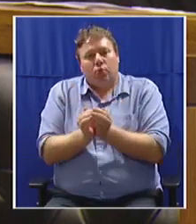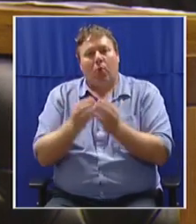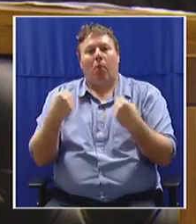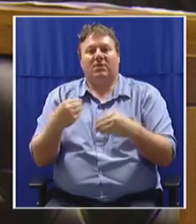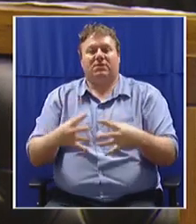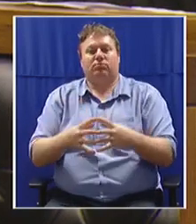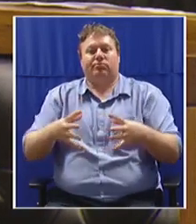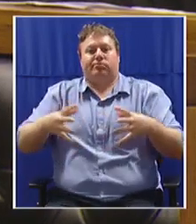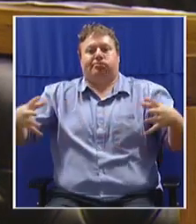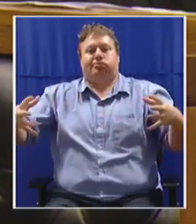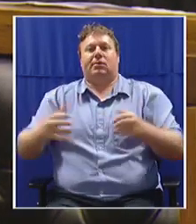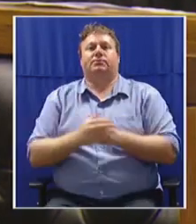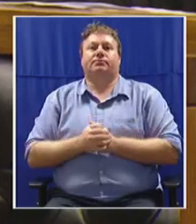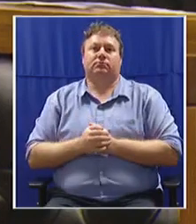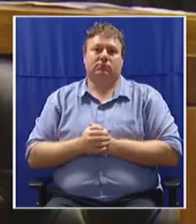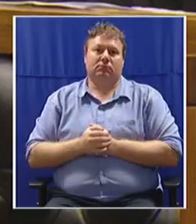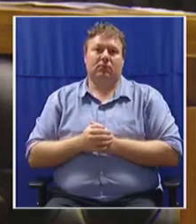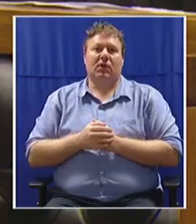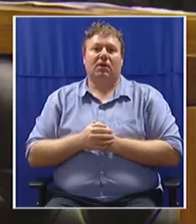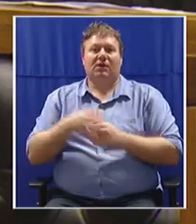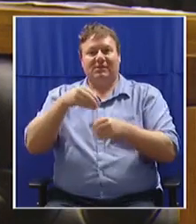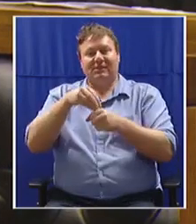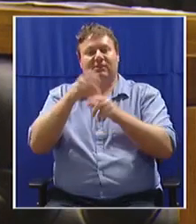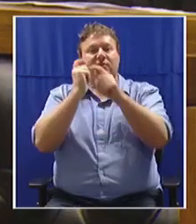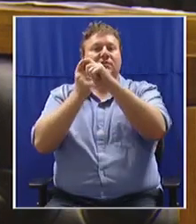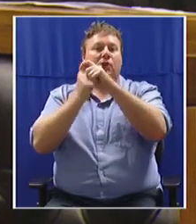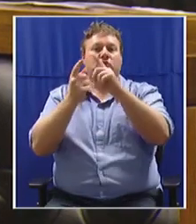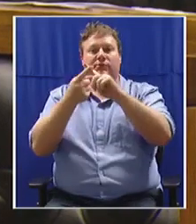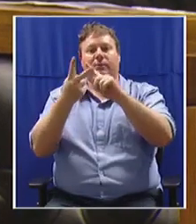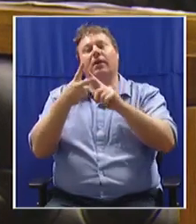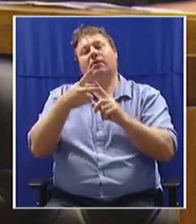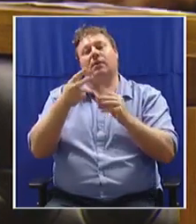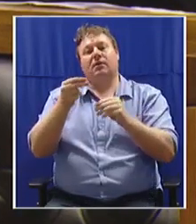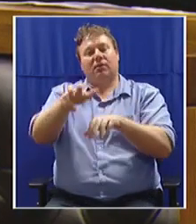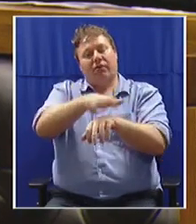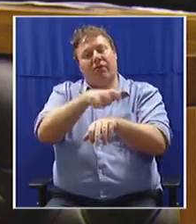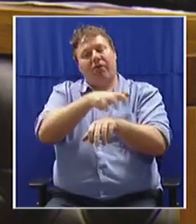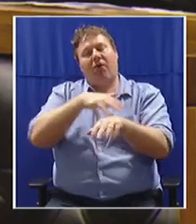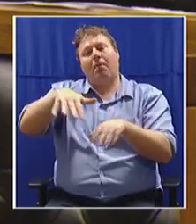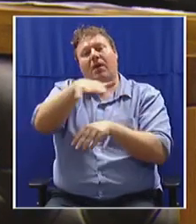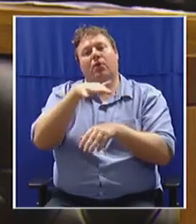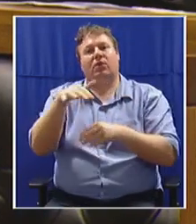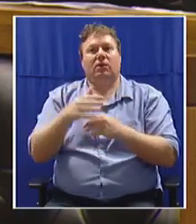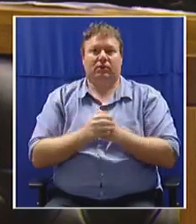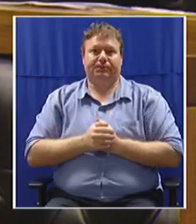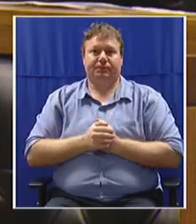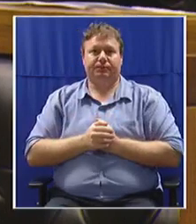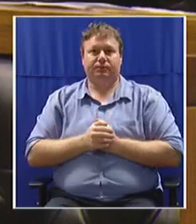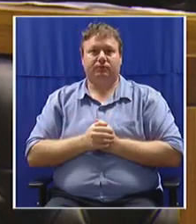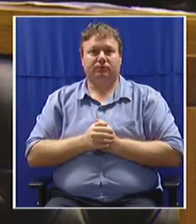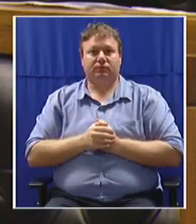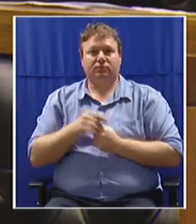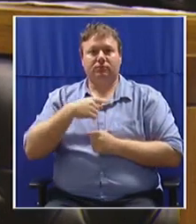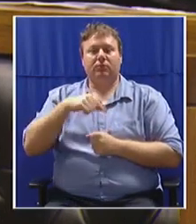general and in township and rural areas. We are pleased that some of